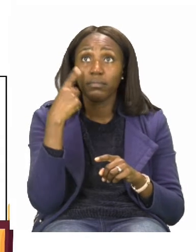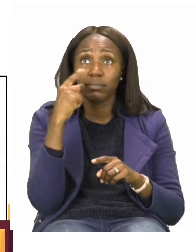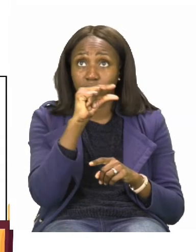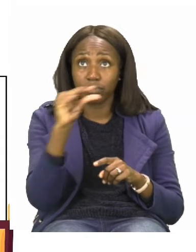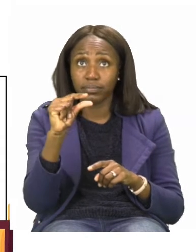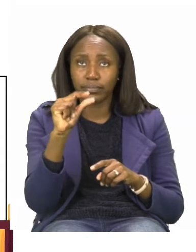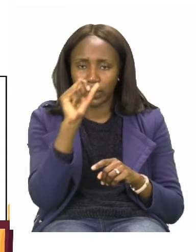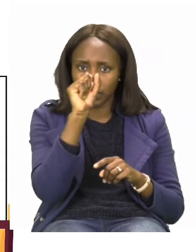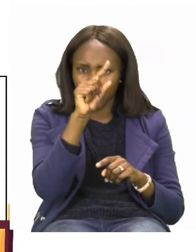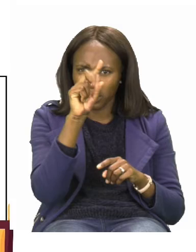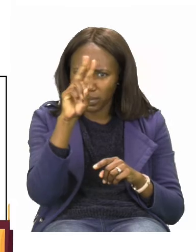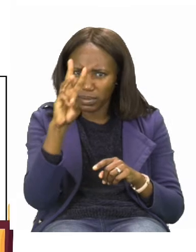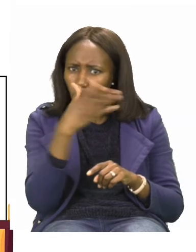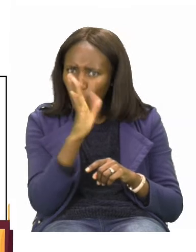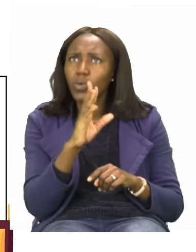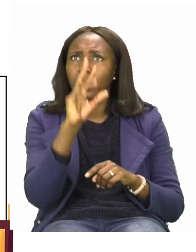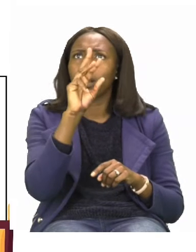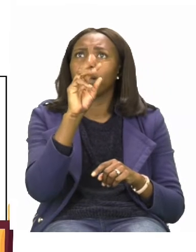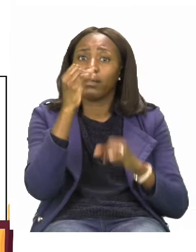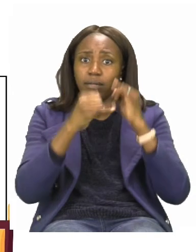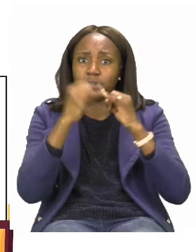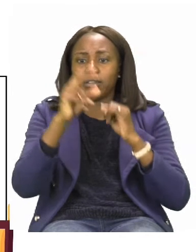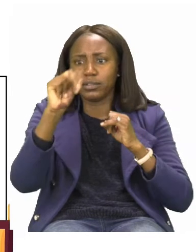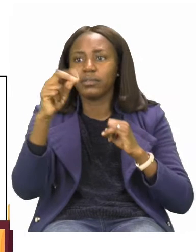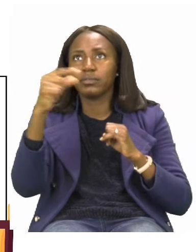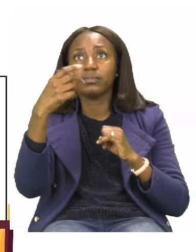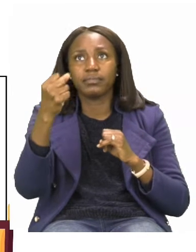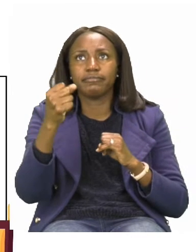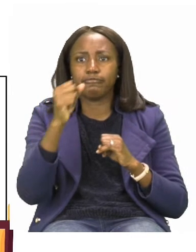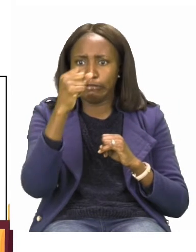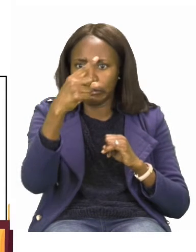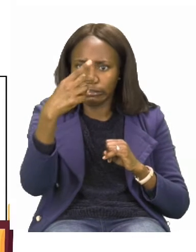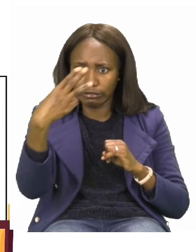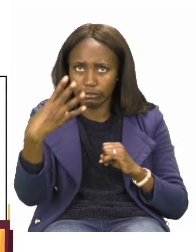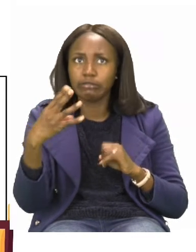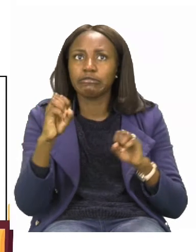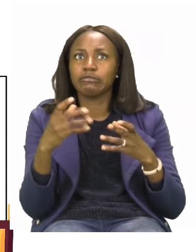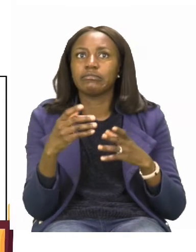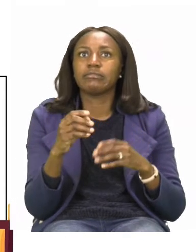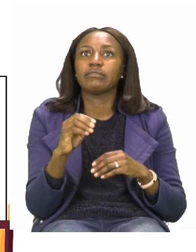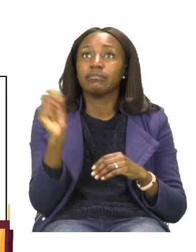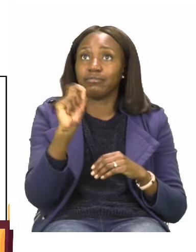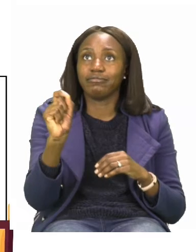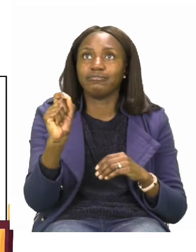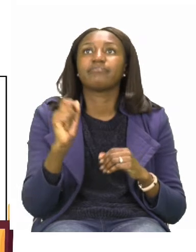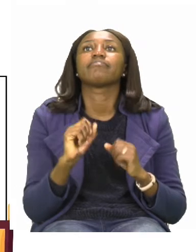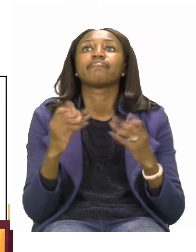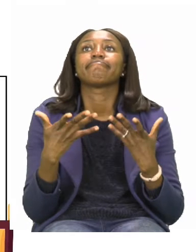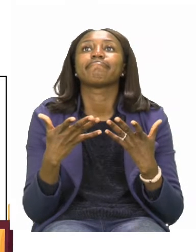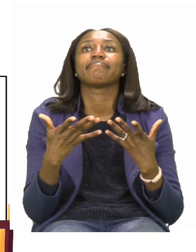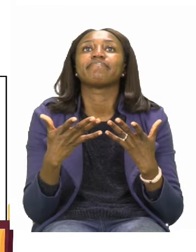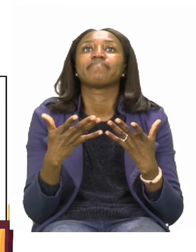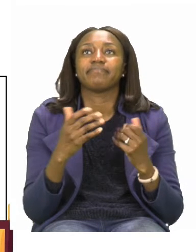you find in the story? How many ing words did you